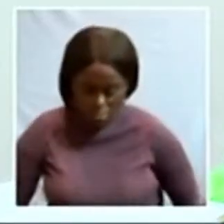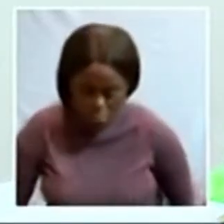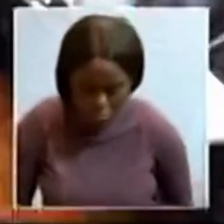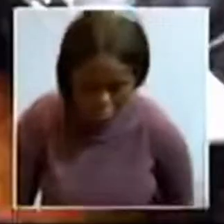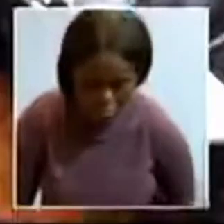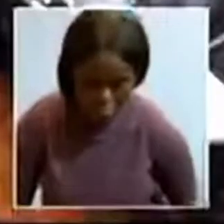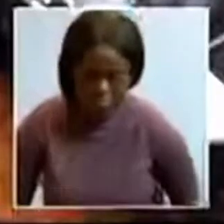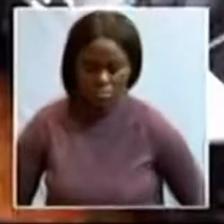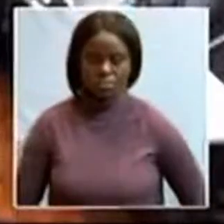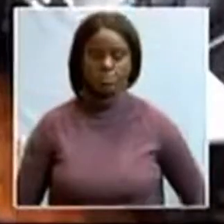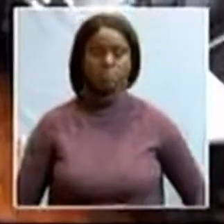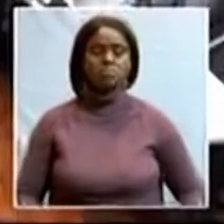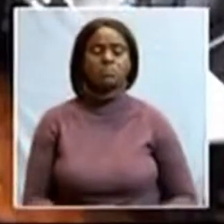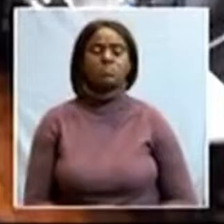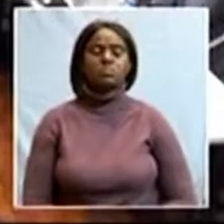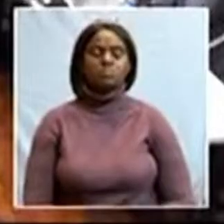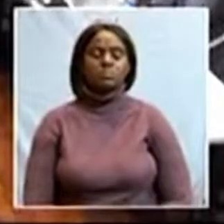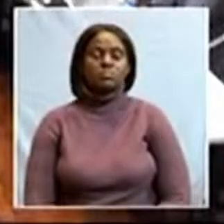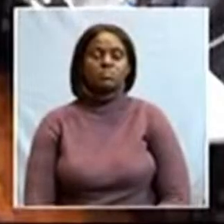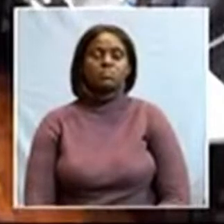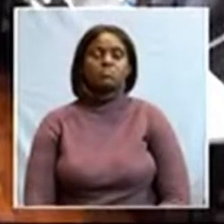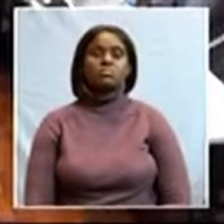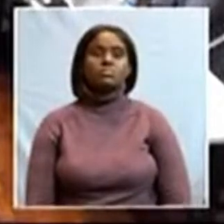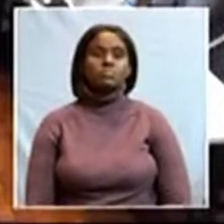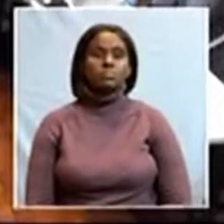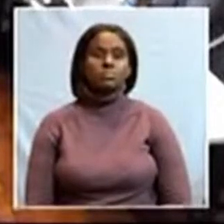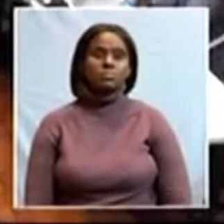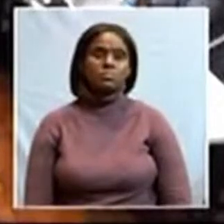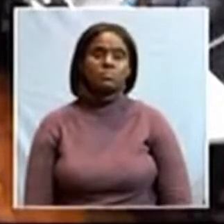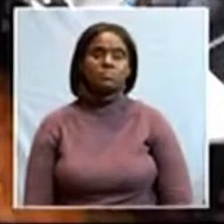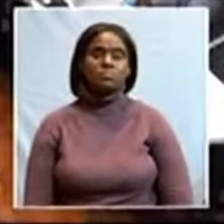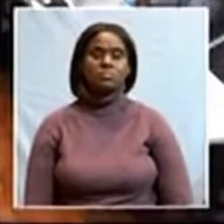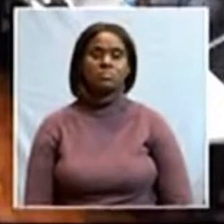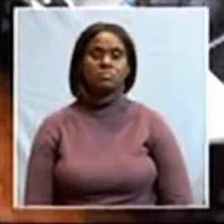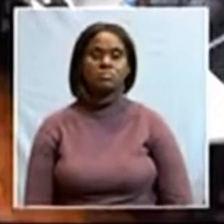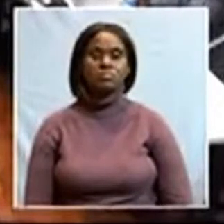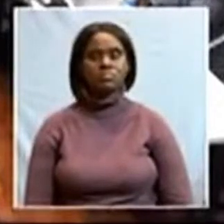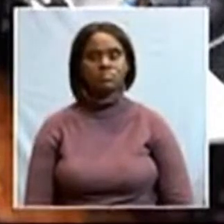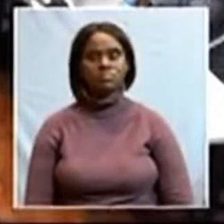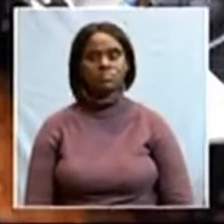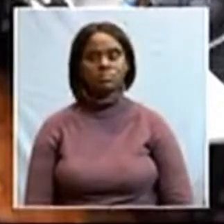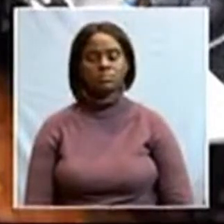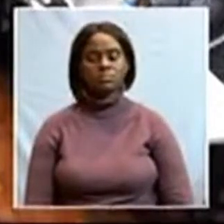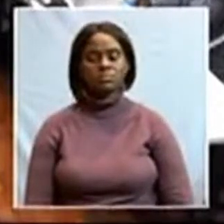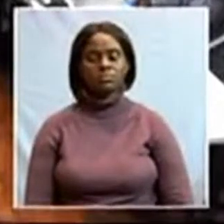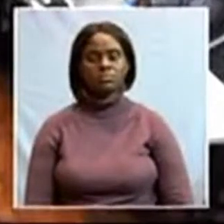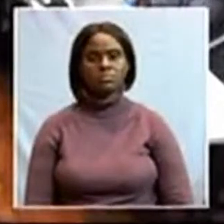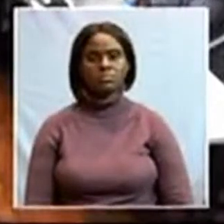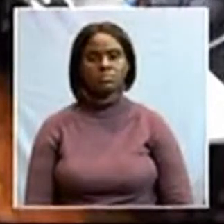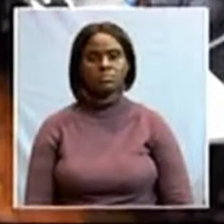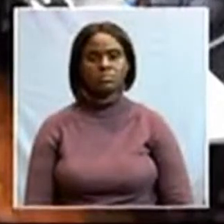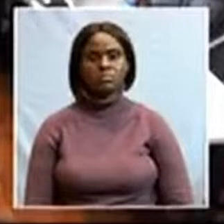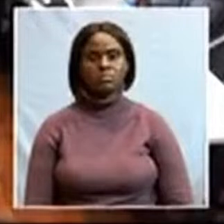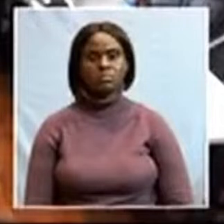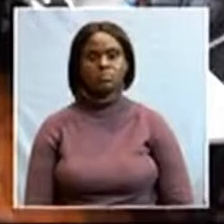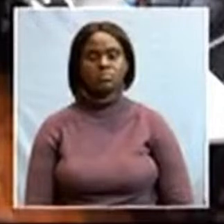This was written same day, different months, different same person.